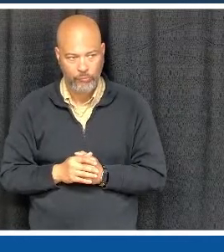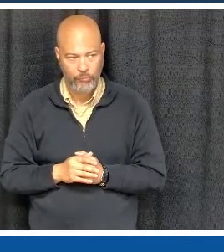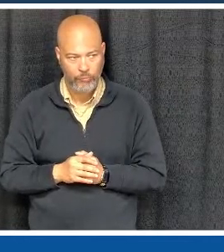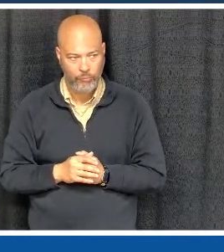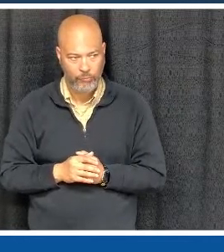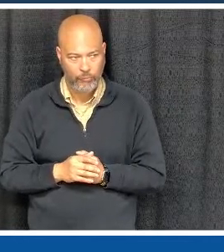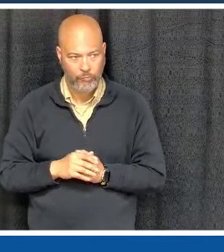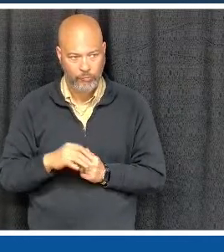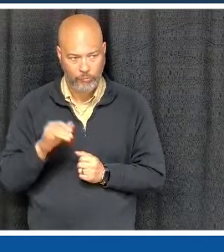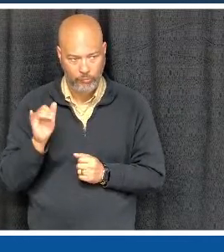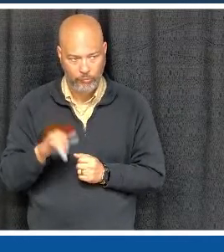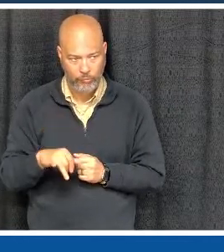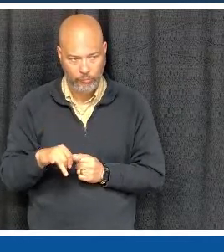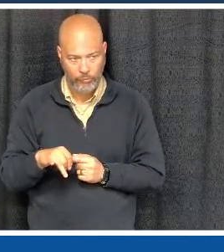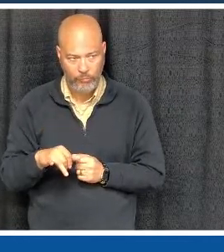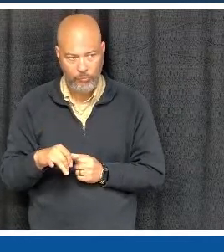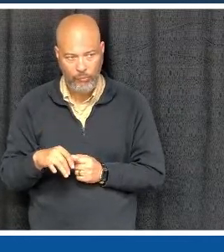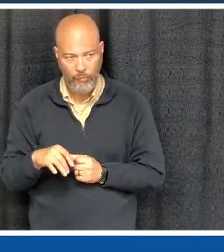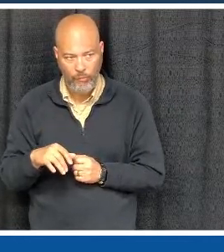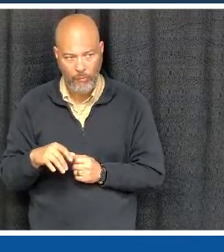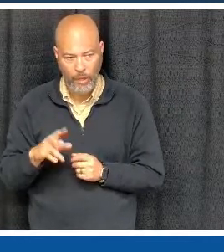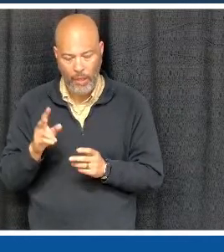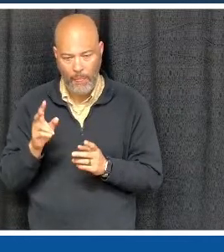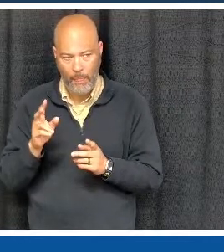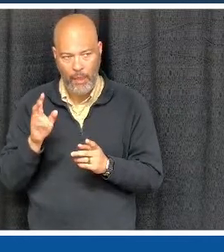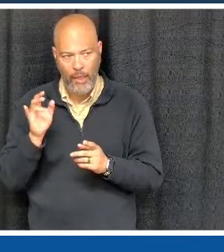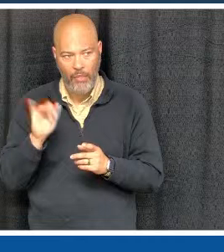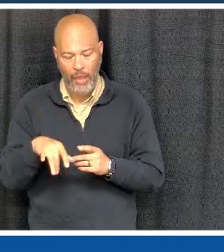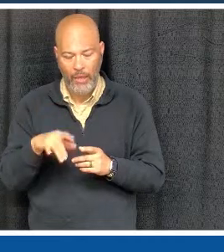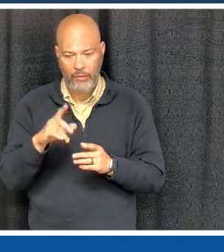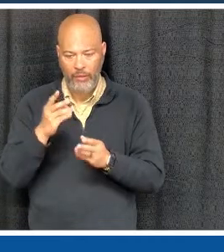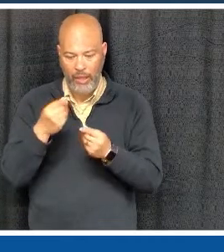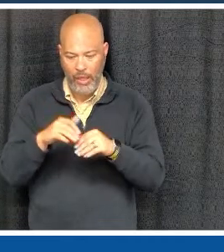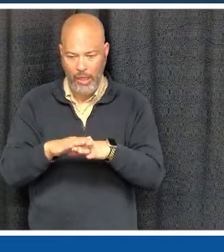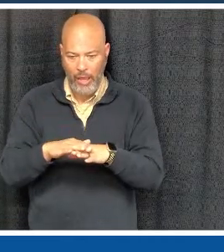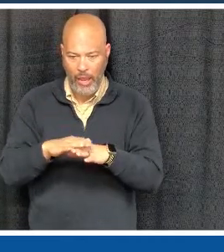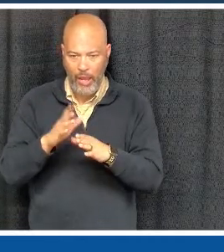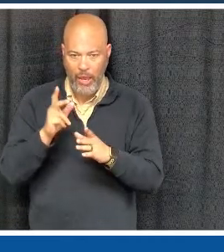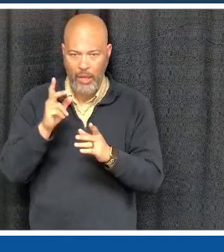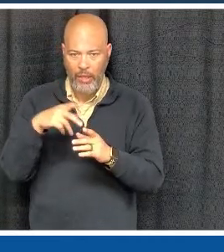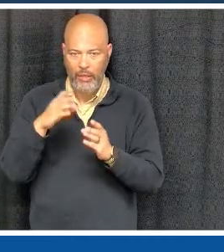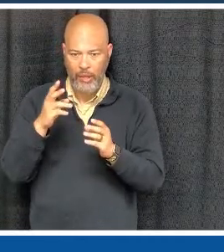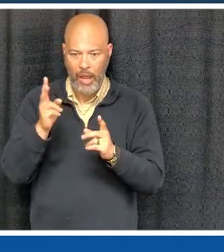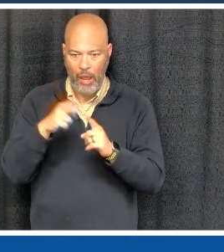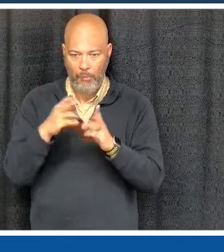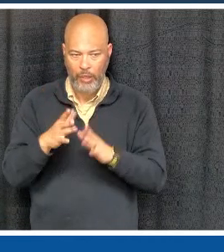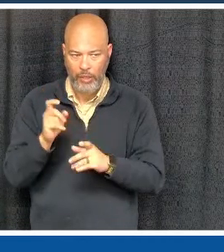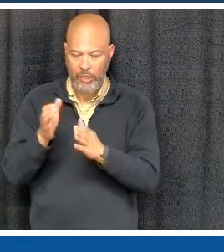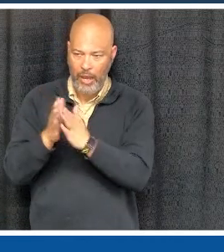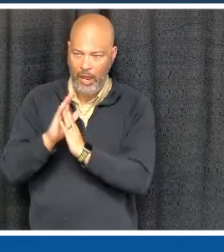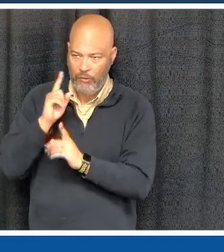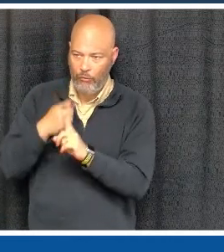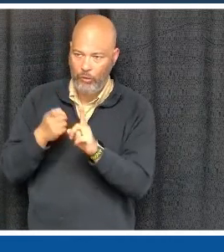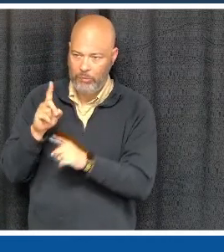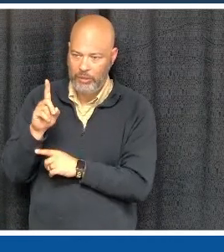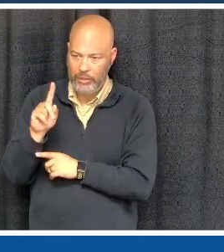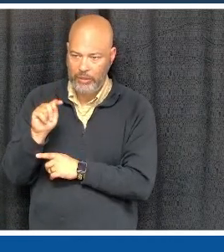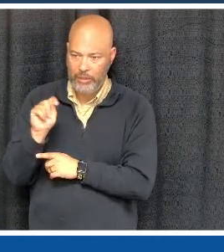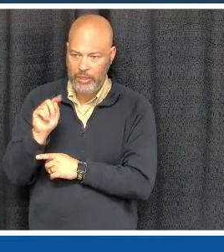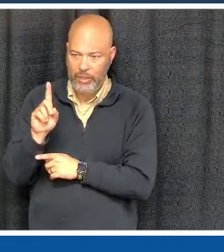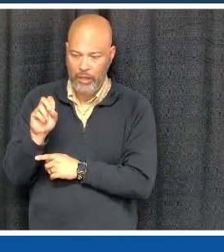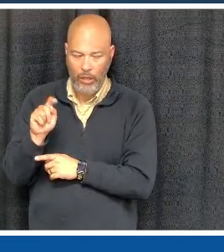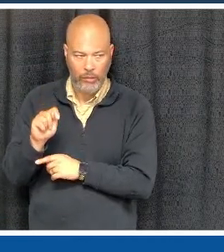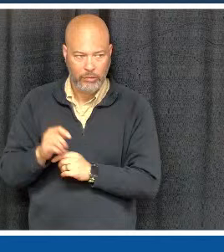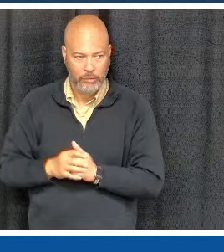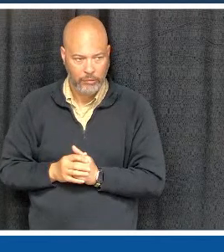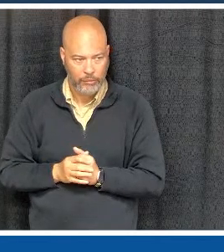And that's the area that the applicant would need to acquire some of that property to accommodate this plan.